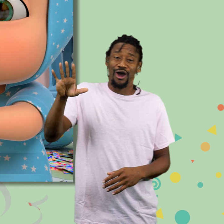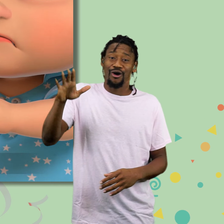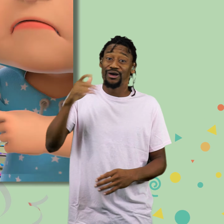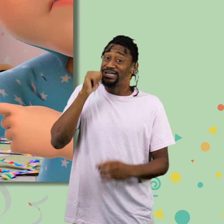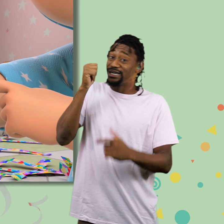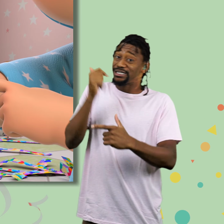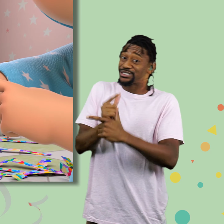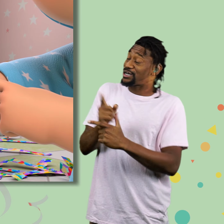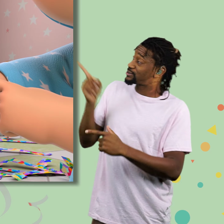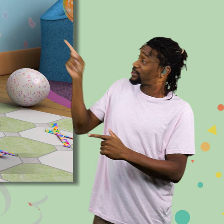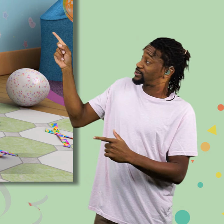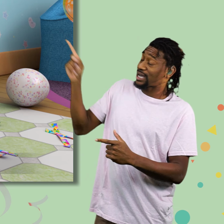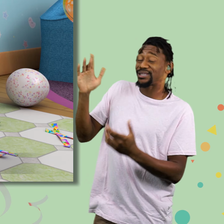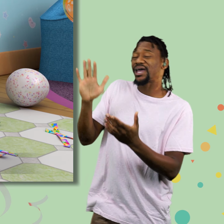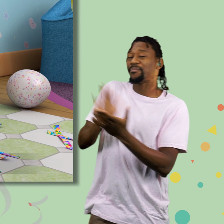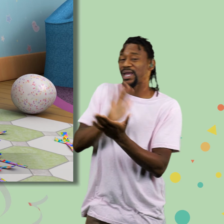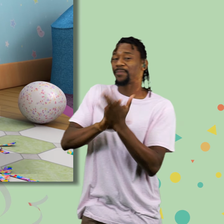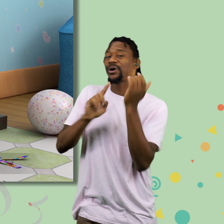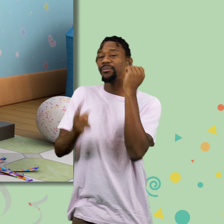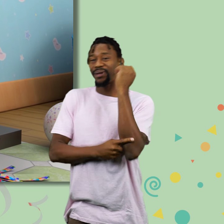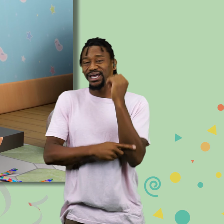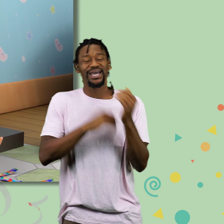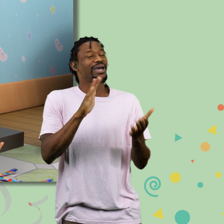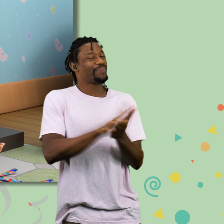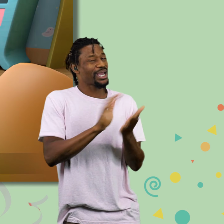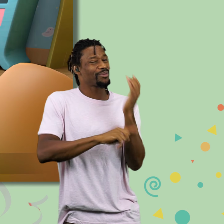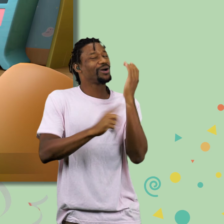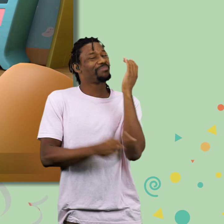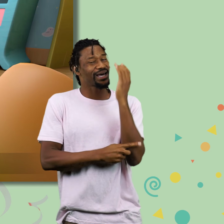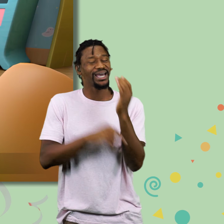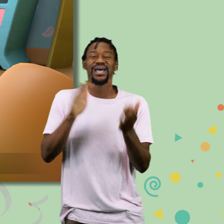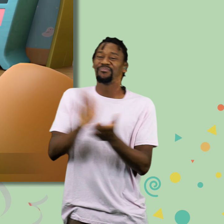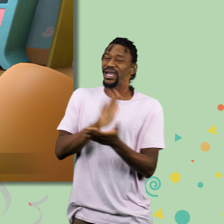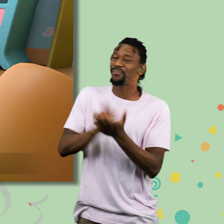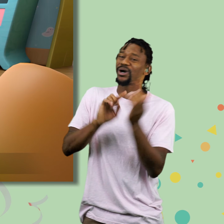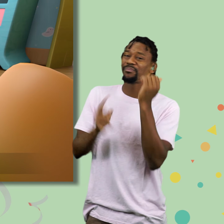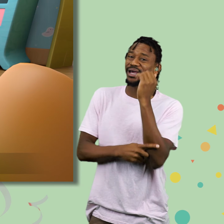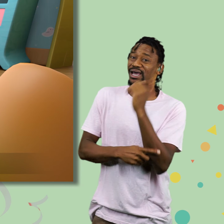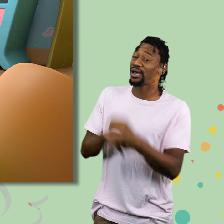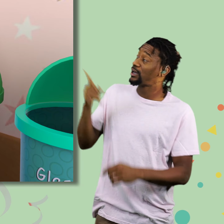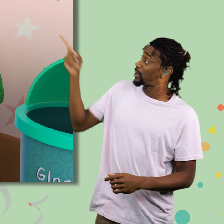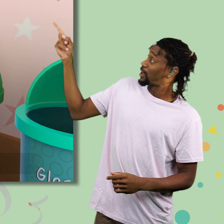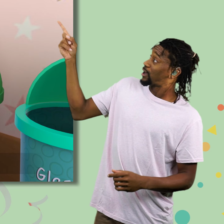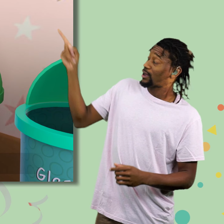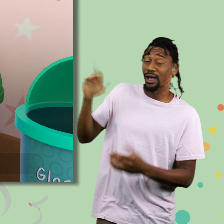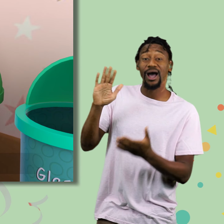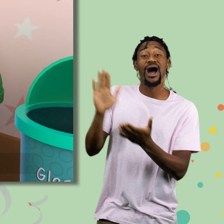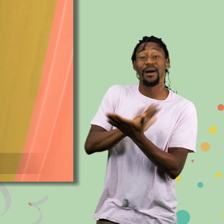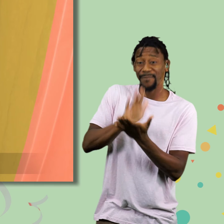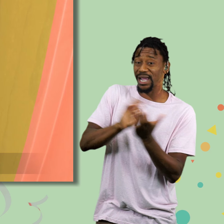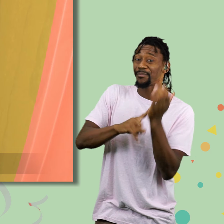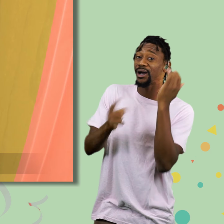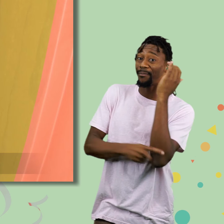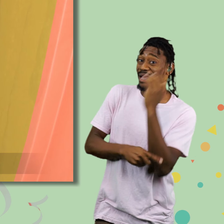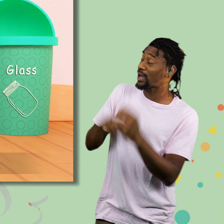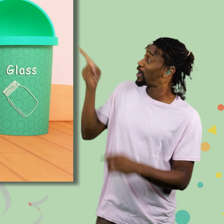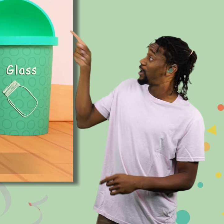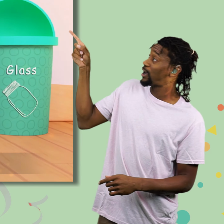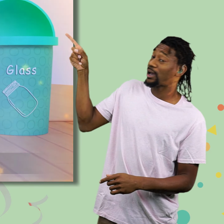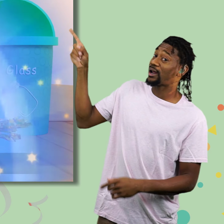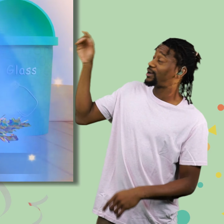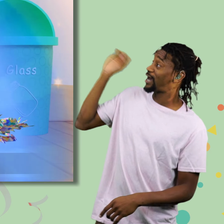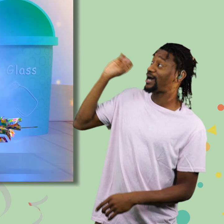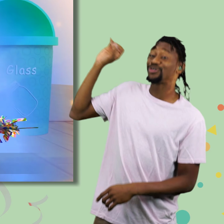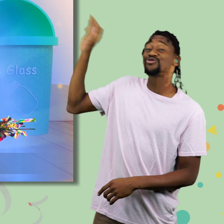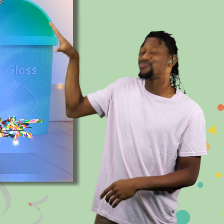it goes Sister shows in the paper bin, paper bin, paper bin Sister shows in the paper bin,